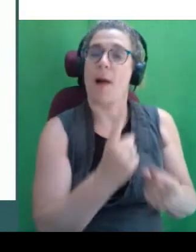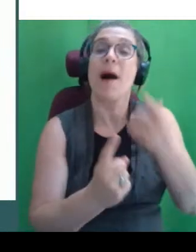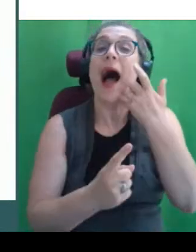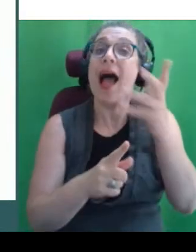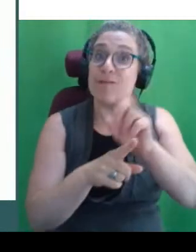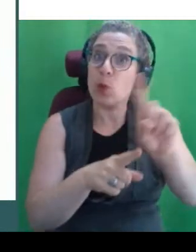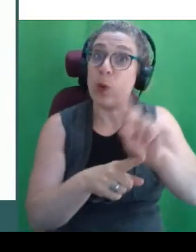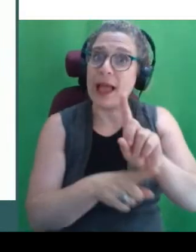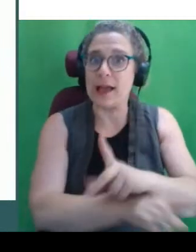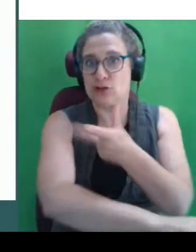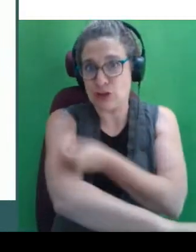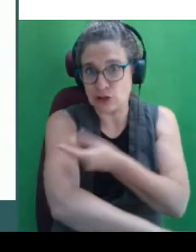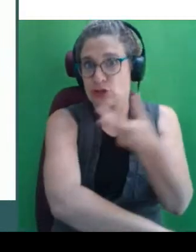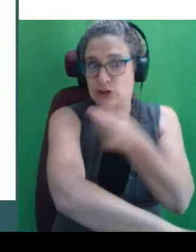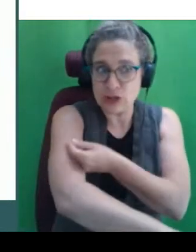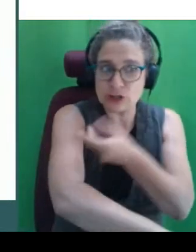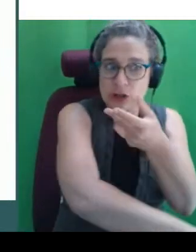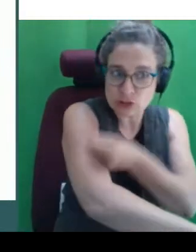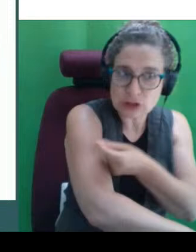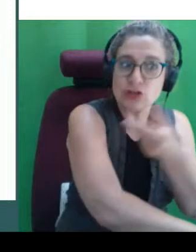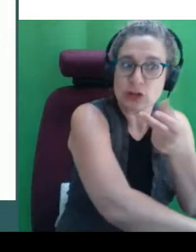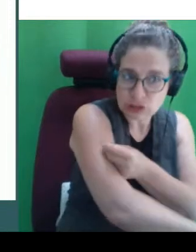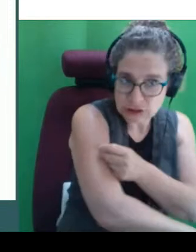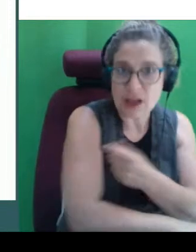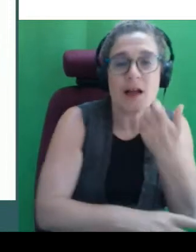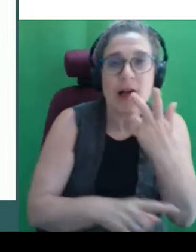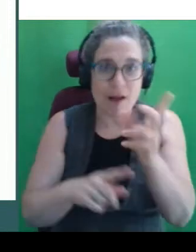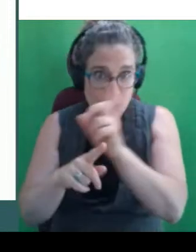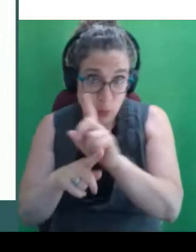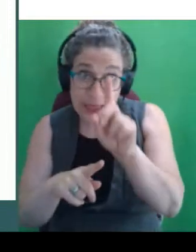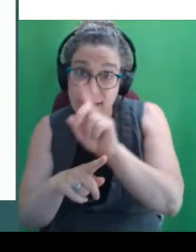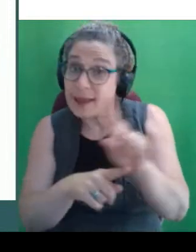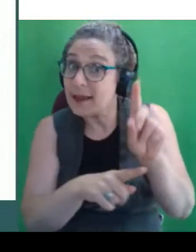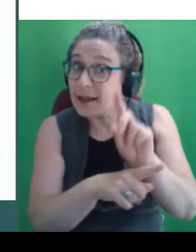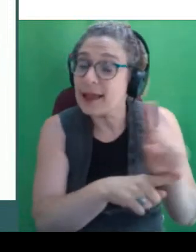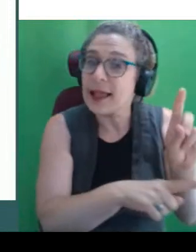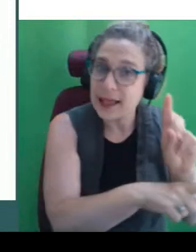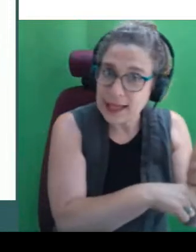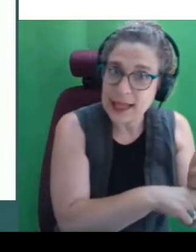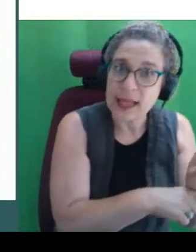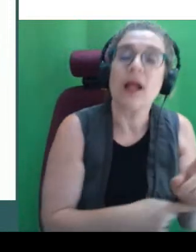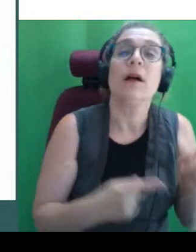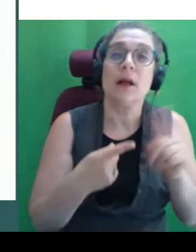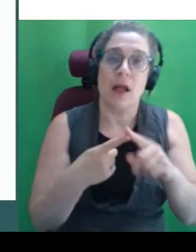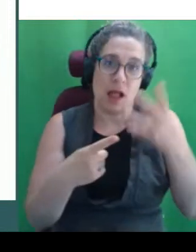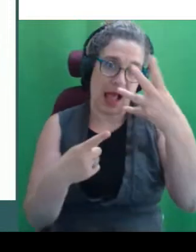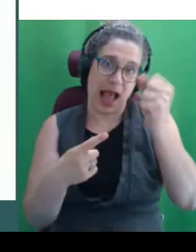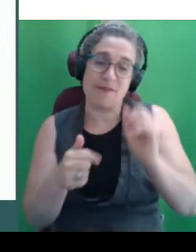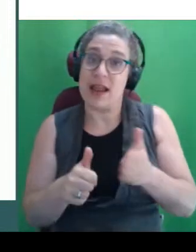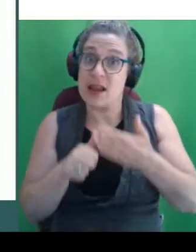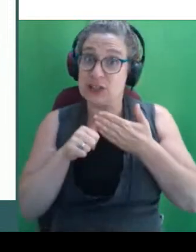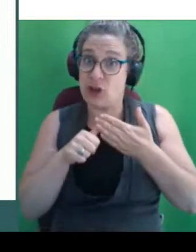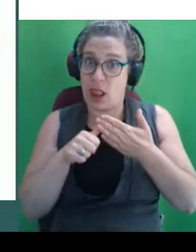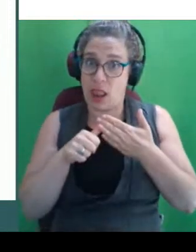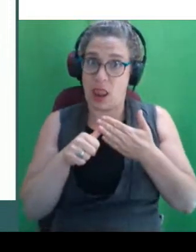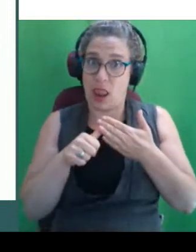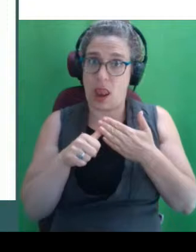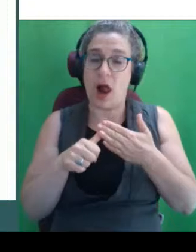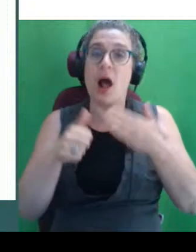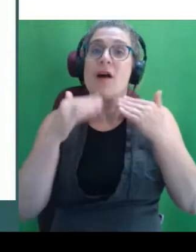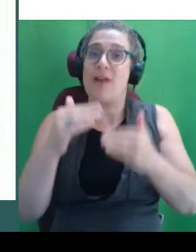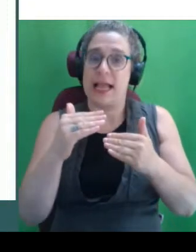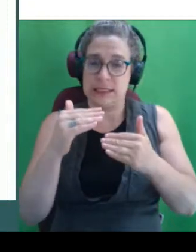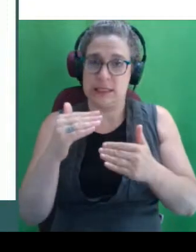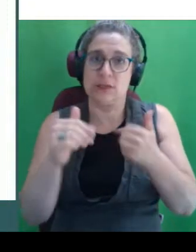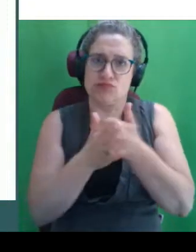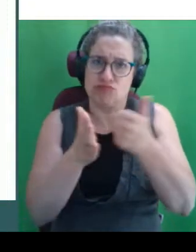and they have what they call an initial phase, and then they go up to a maintenance phase that usually is